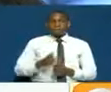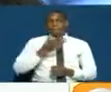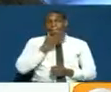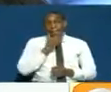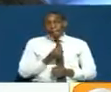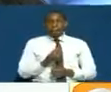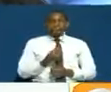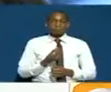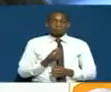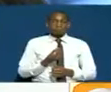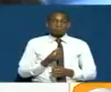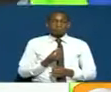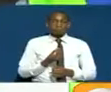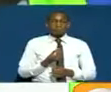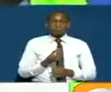wanaume